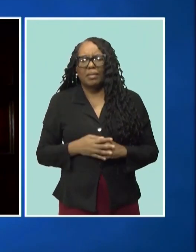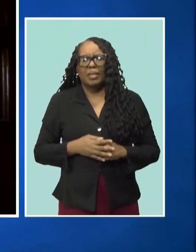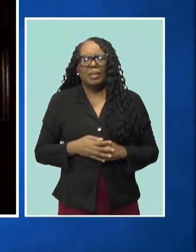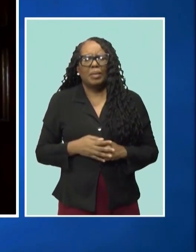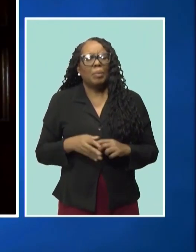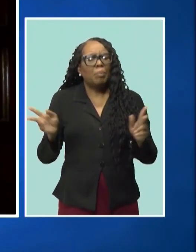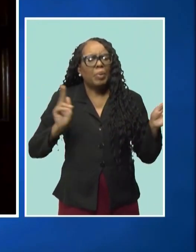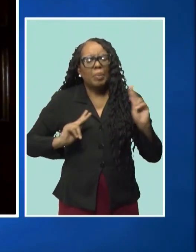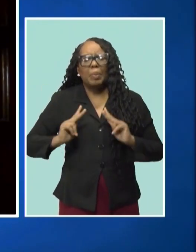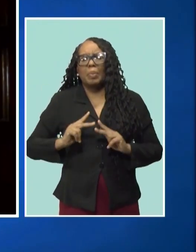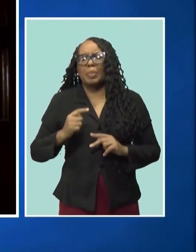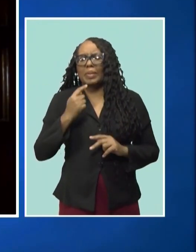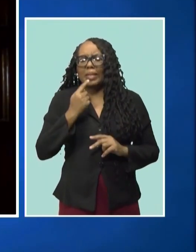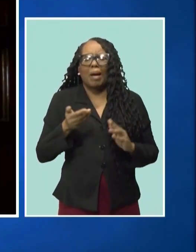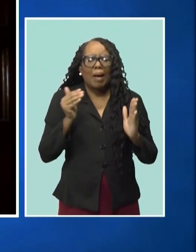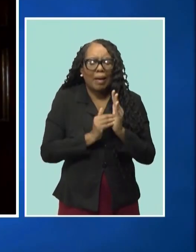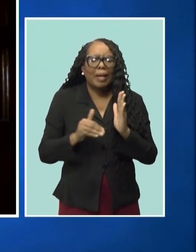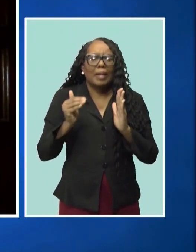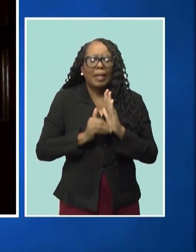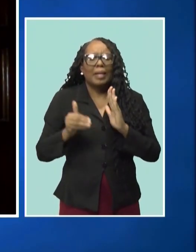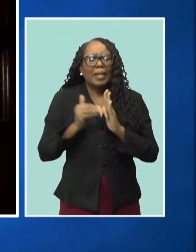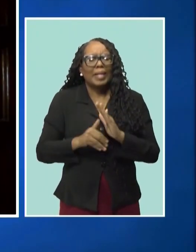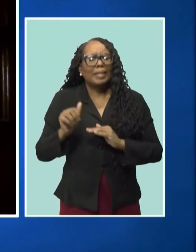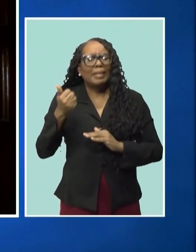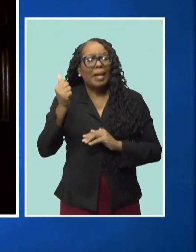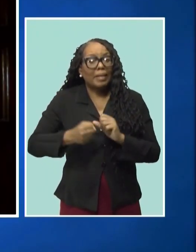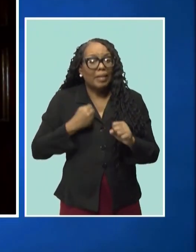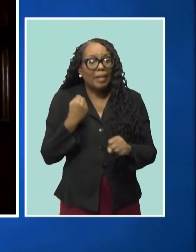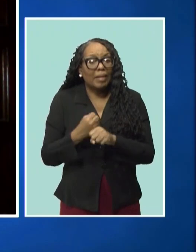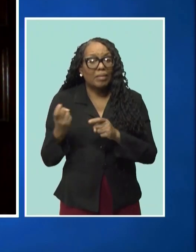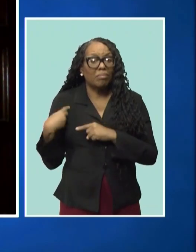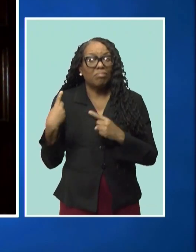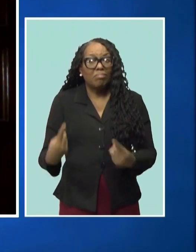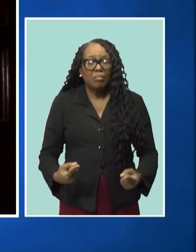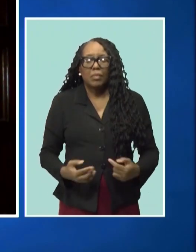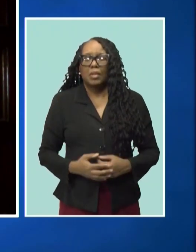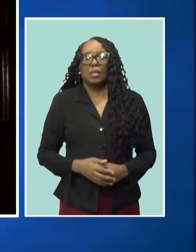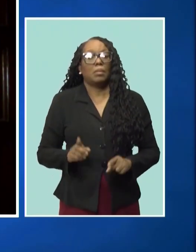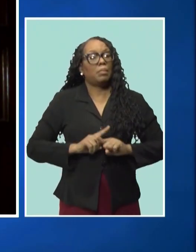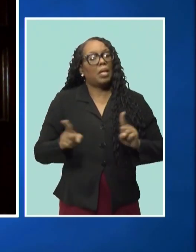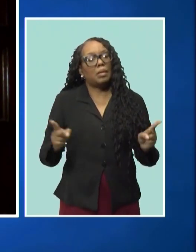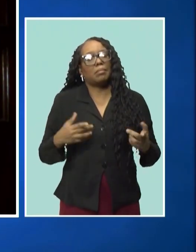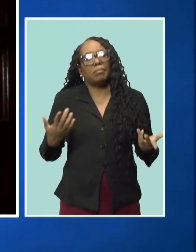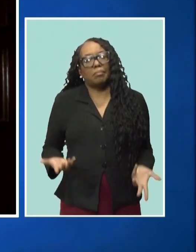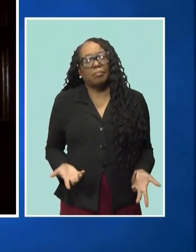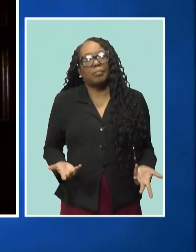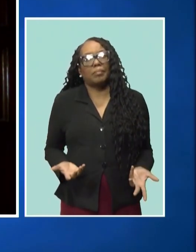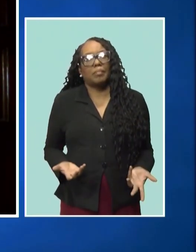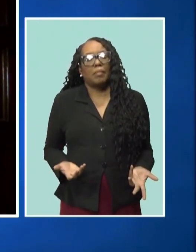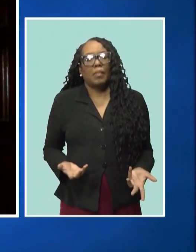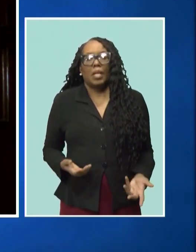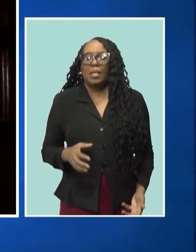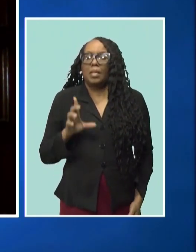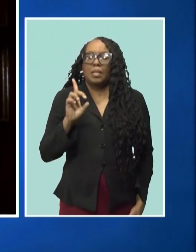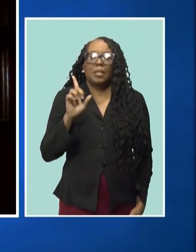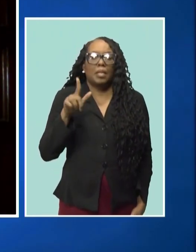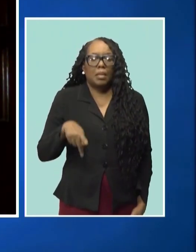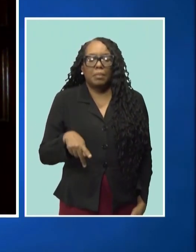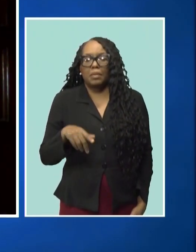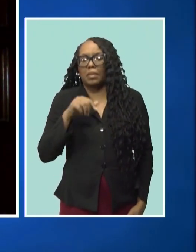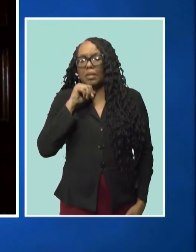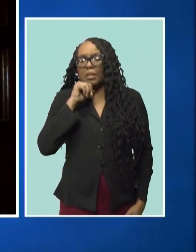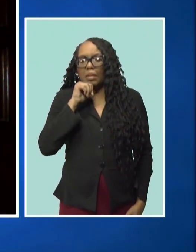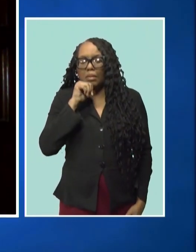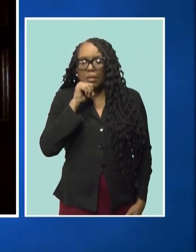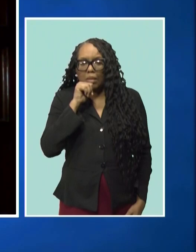with these types of shenanigans, they will continue to not only dig the grave that they're digging, but they'll